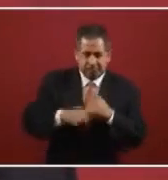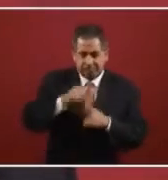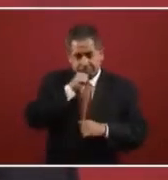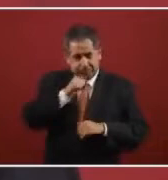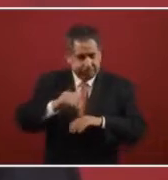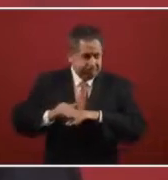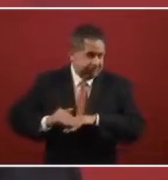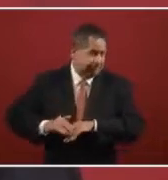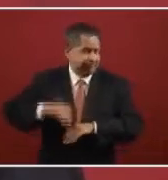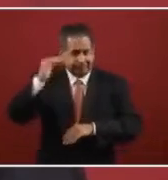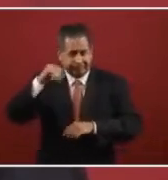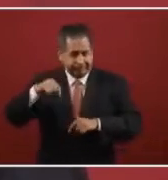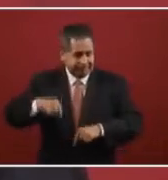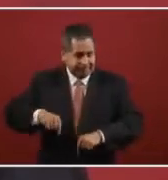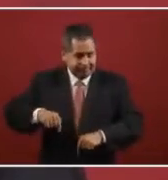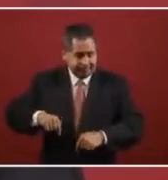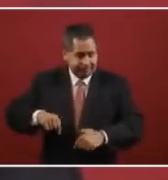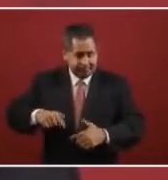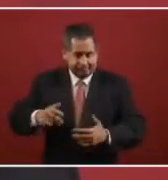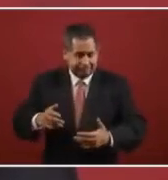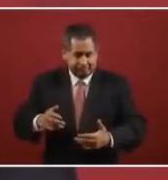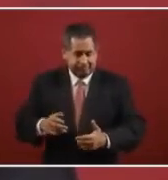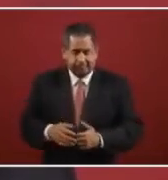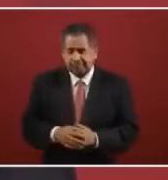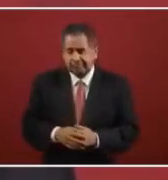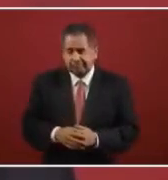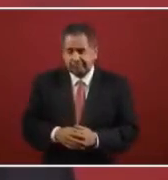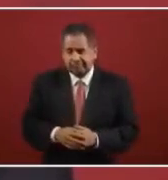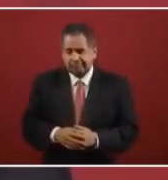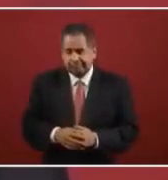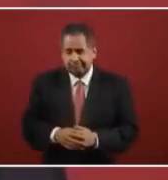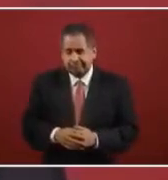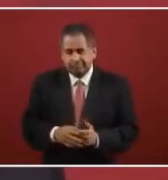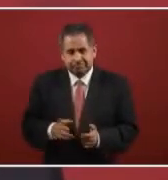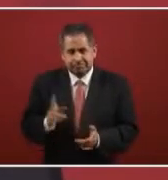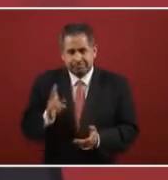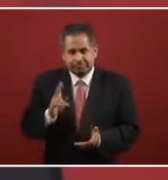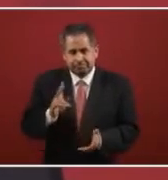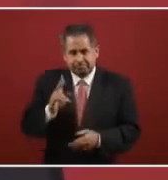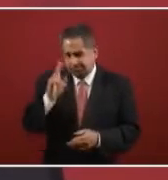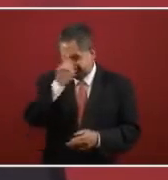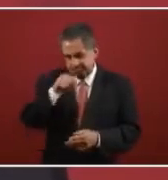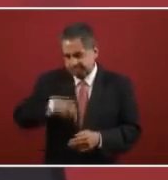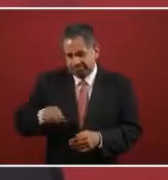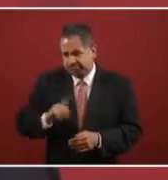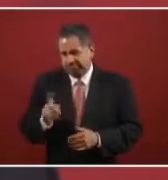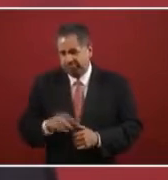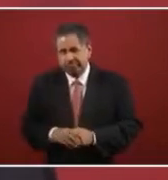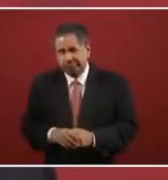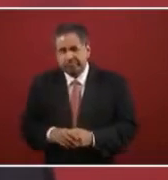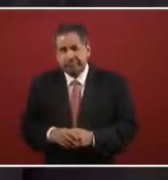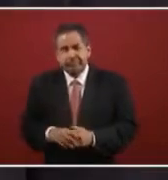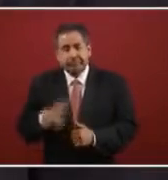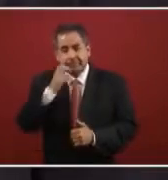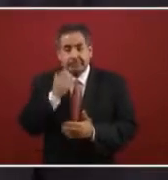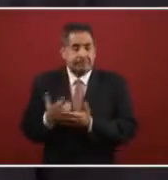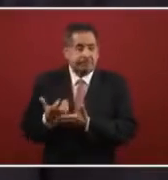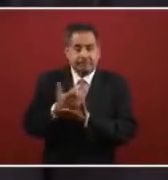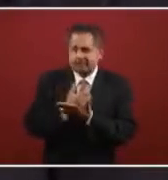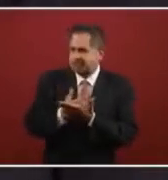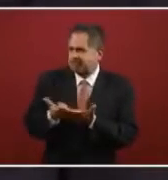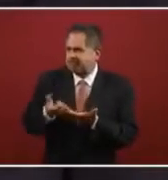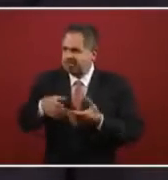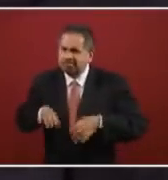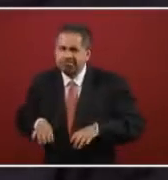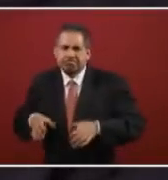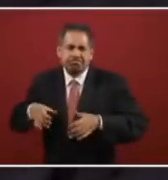elevados, having a high salary, peor aún, even worse. For, hacer dinero en el gobierno,